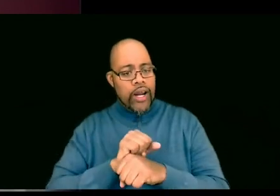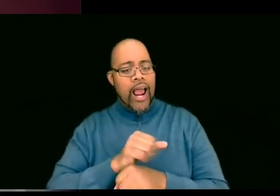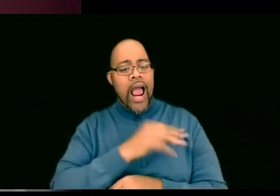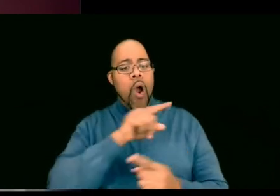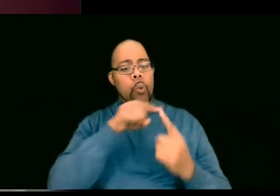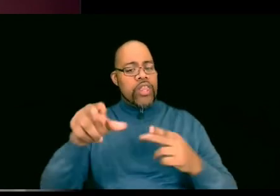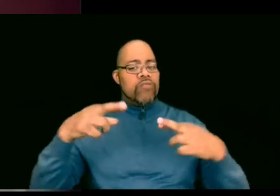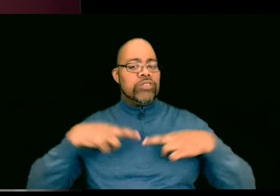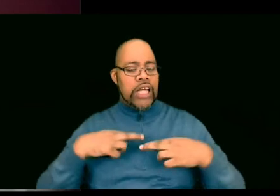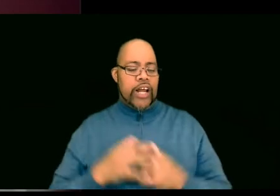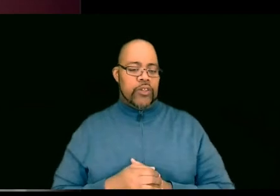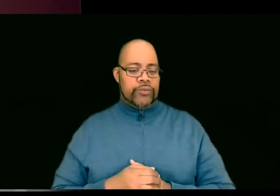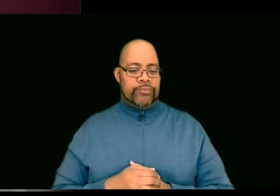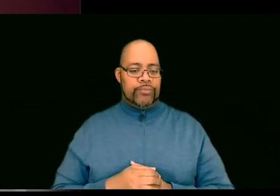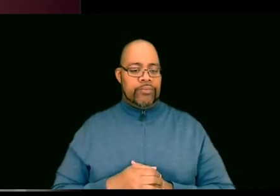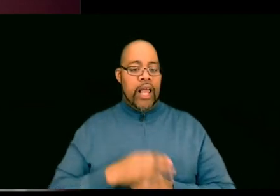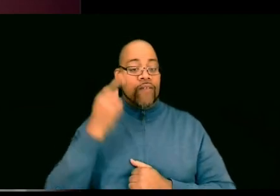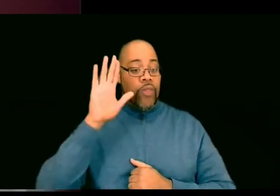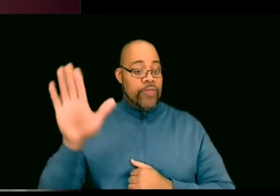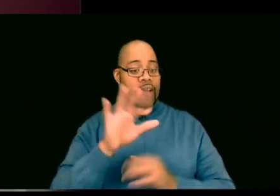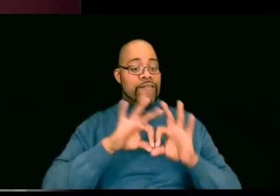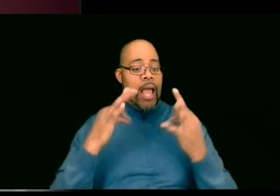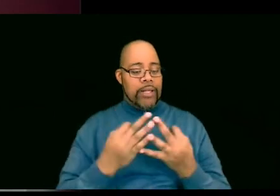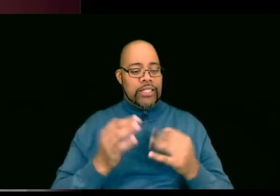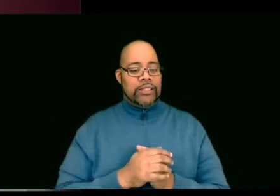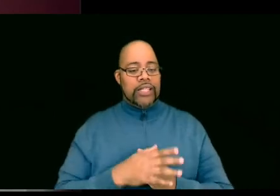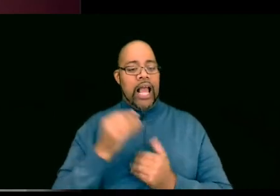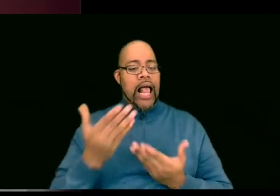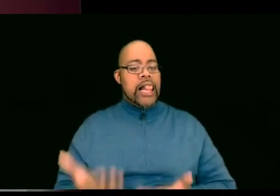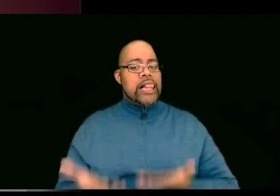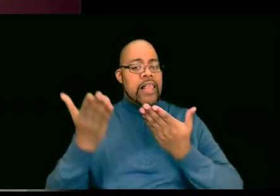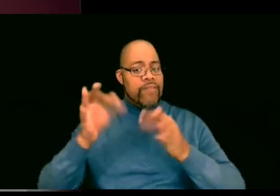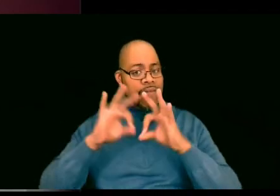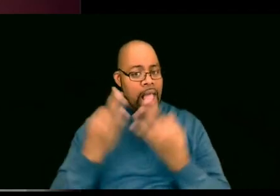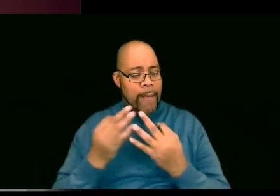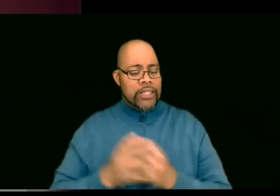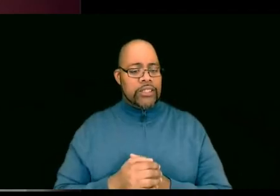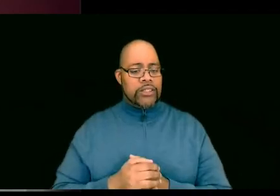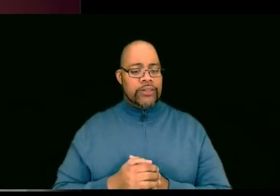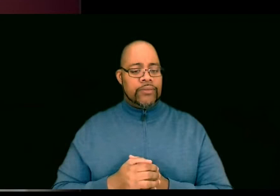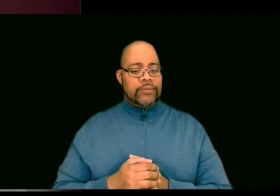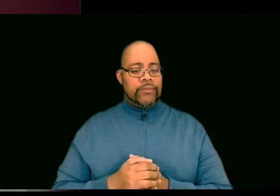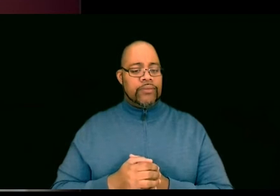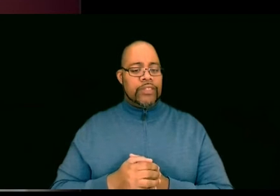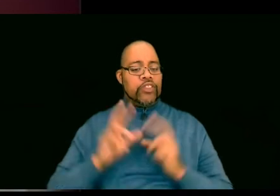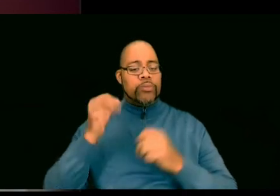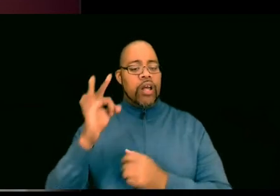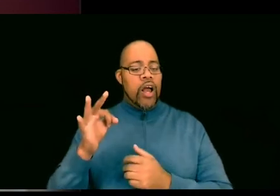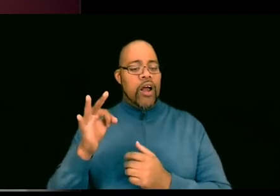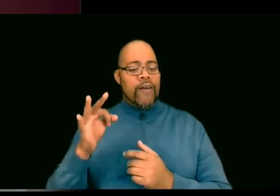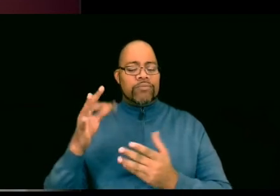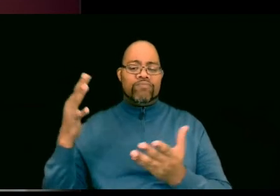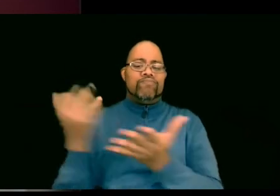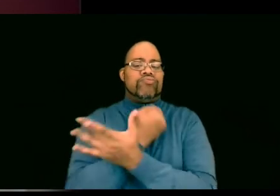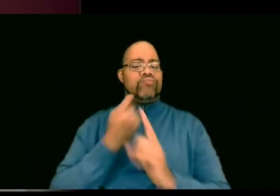working and when they retire, and for their family, and lift their families in